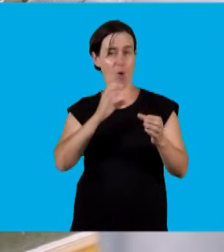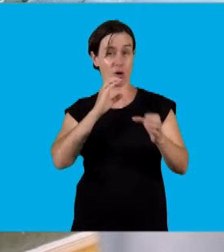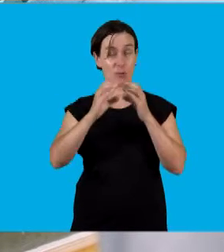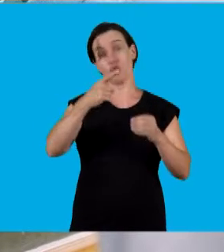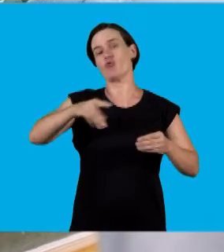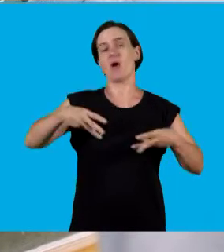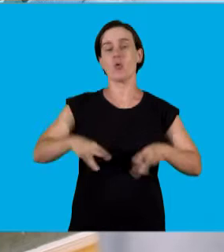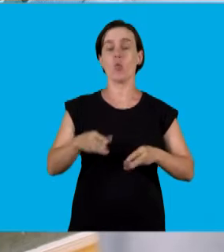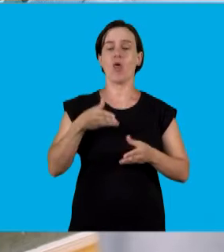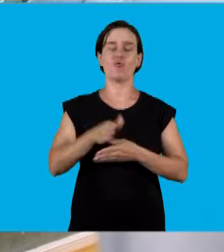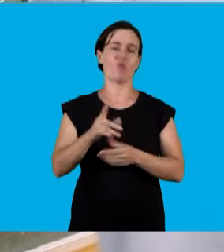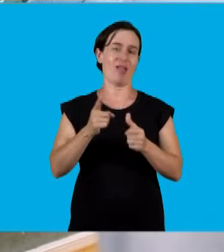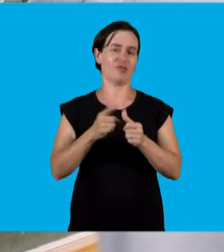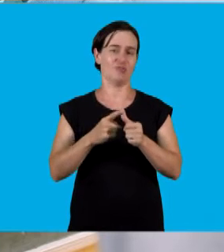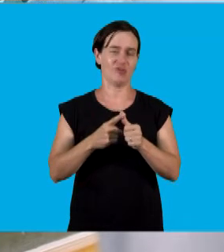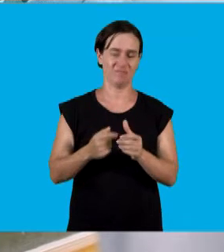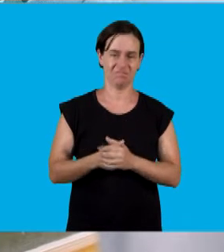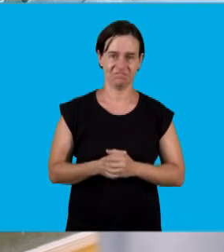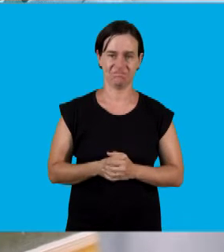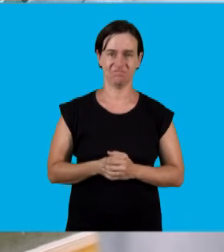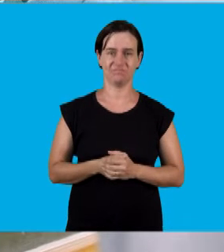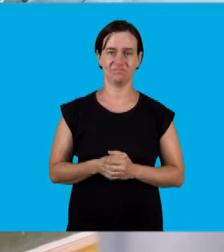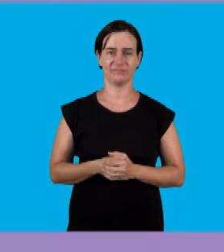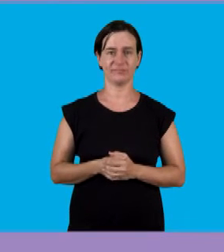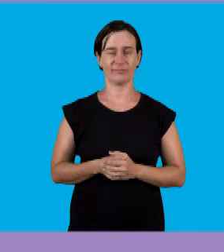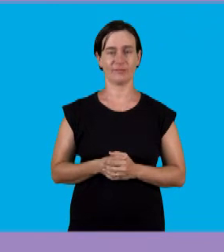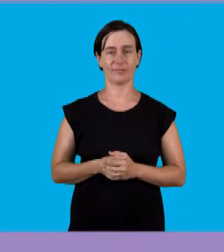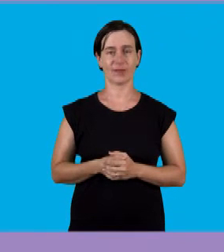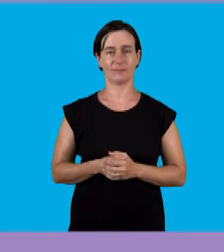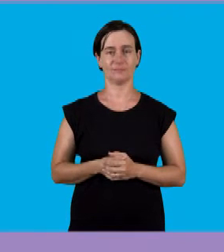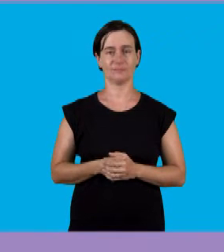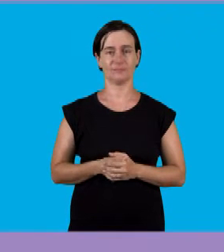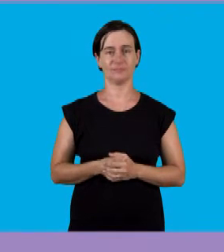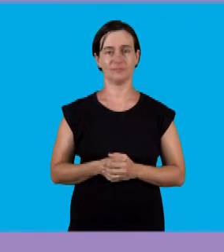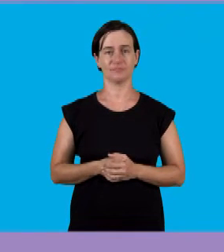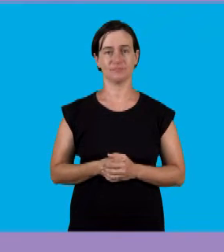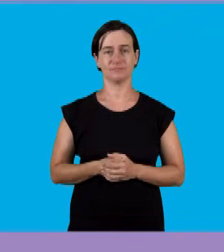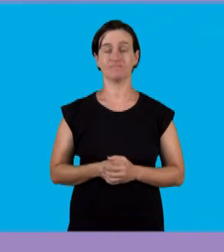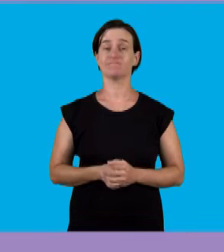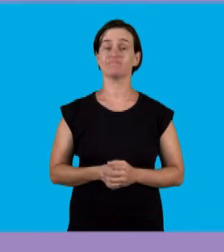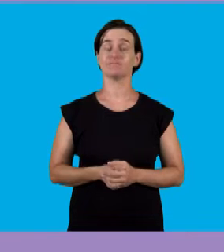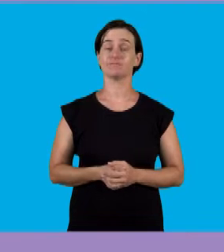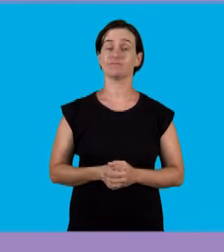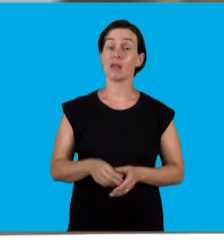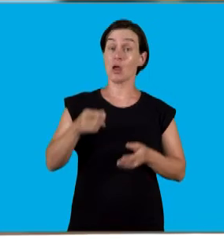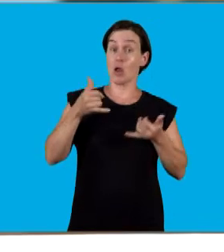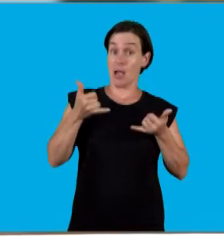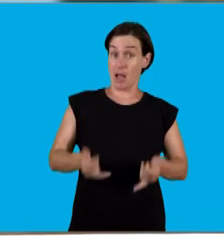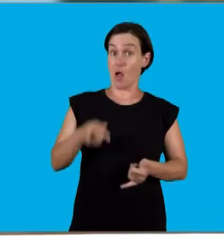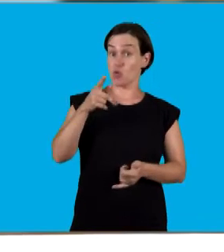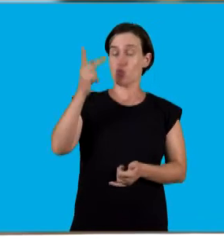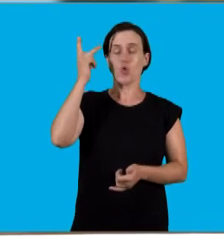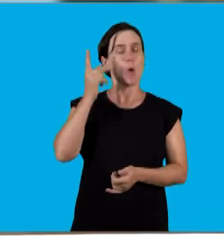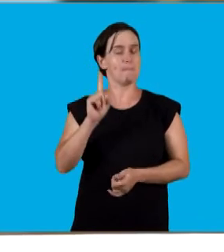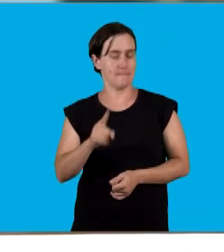way of communication algebraically. Let's get into our lesson. So now we're going to start off with the